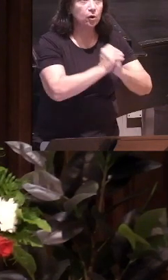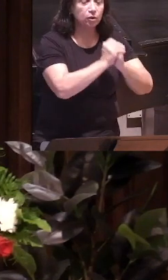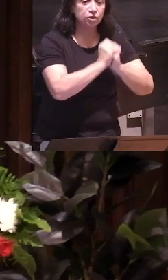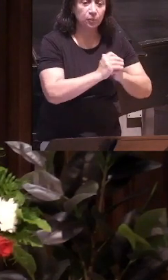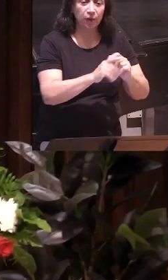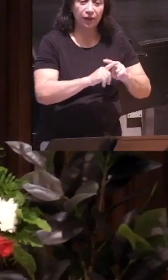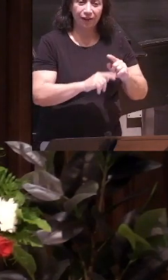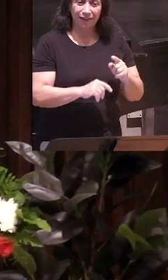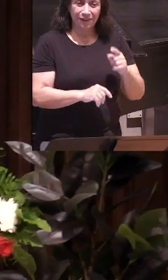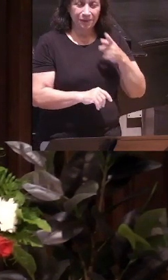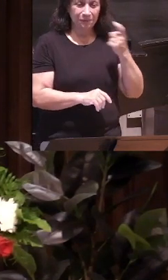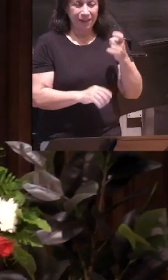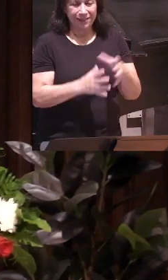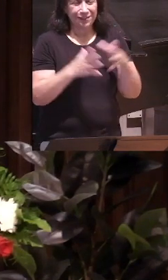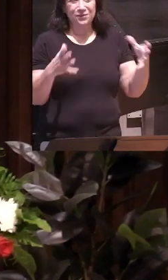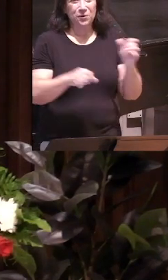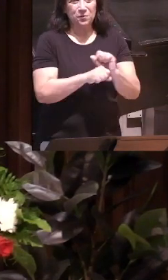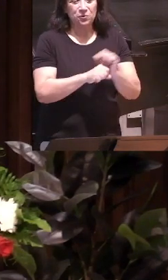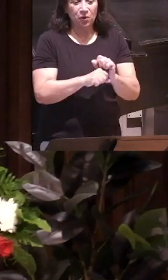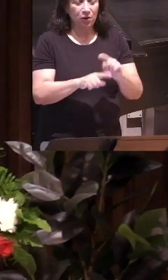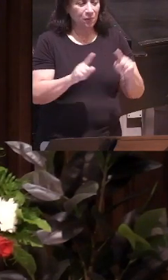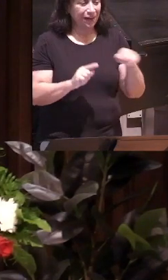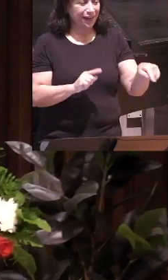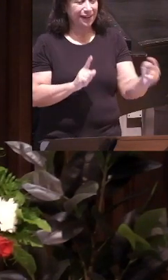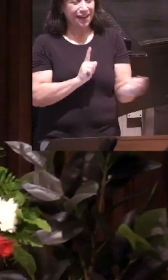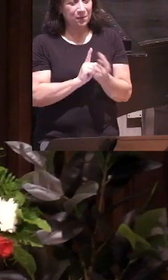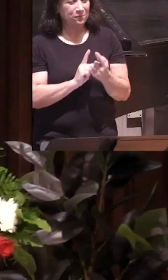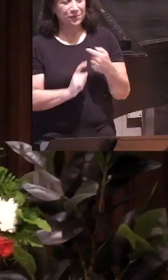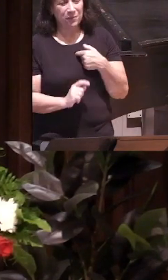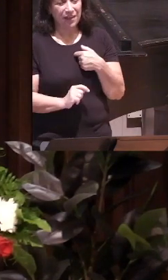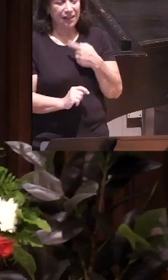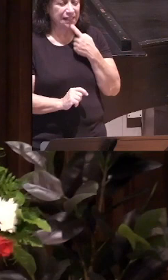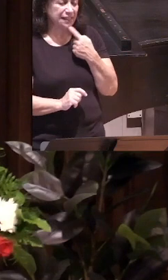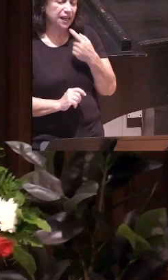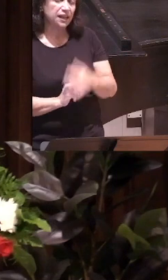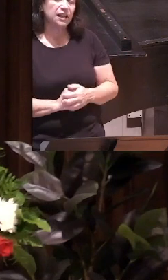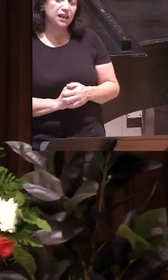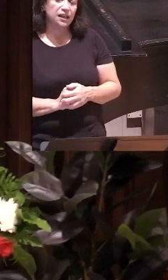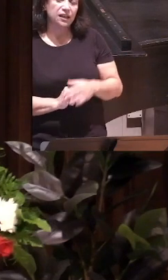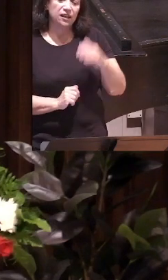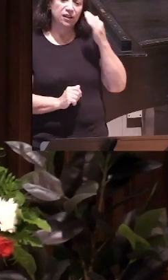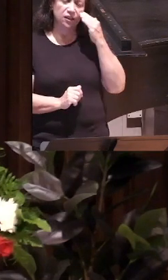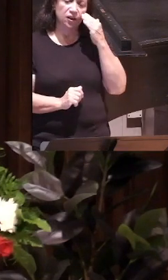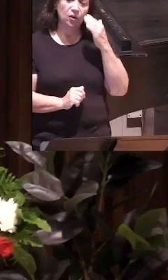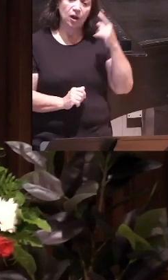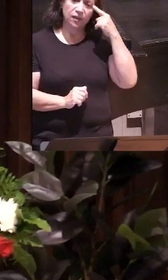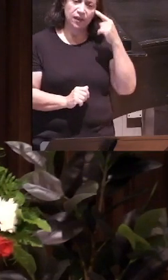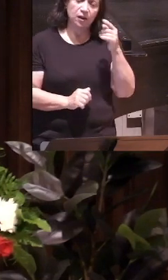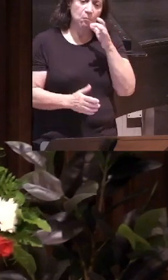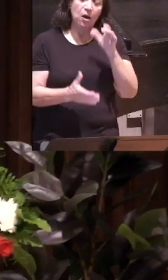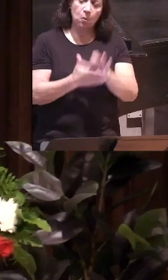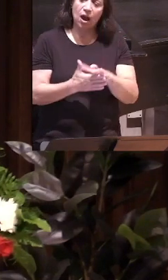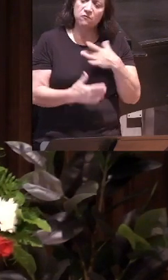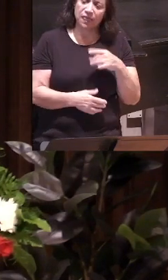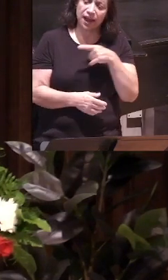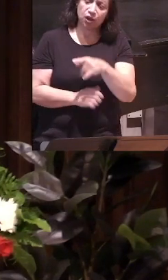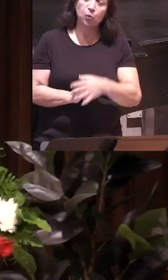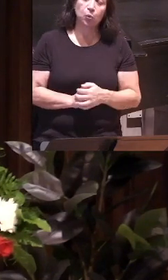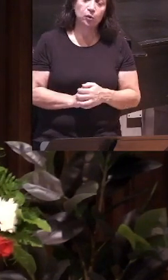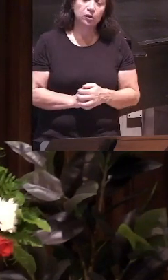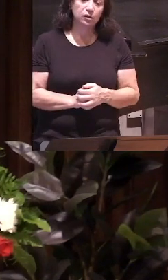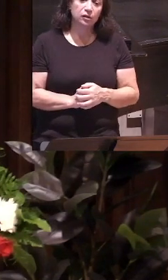But he came to me and he said, you know, I think my wife Tammy would like you.